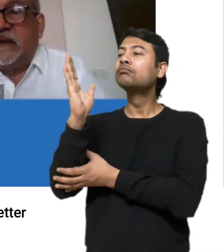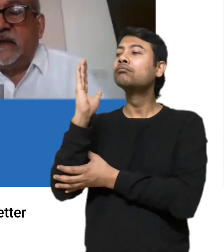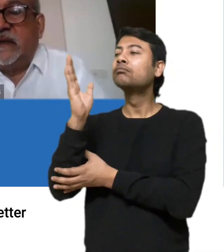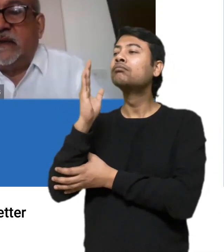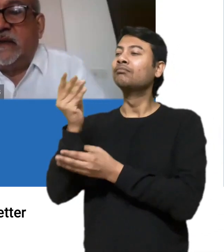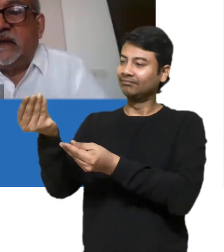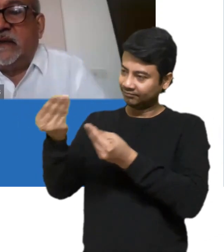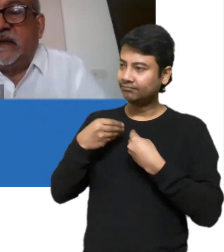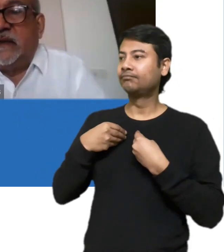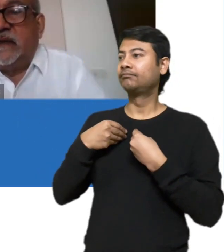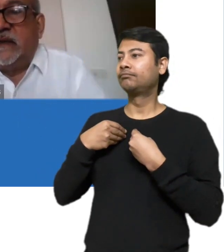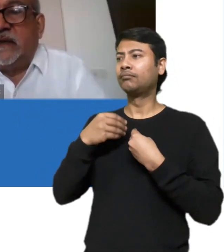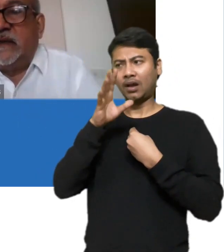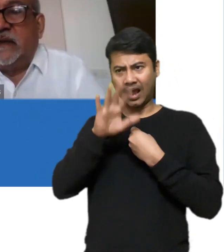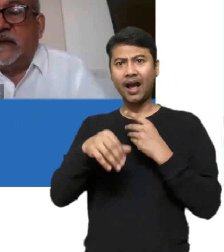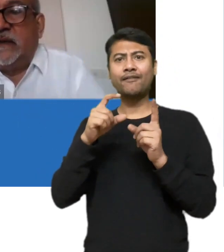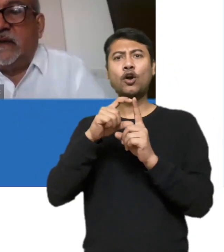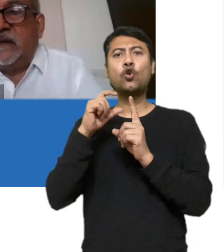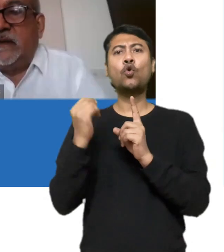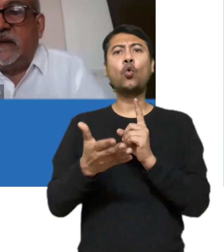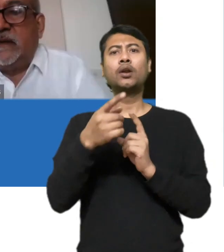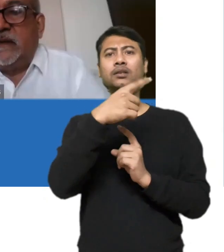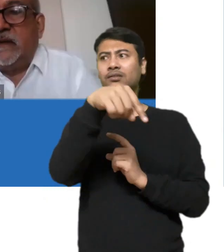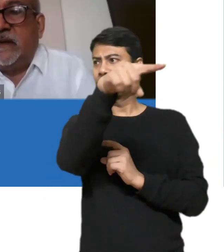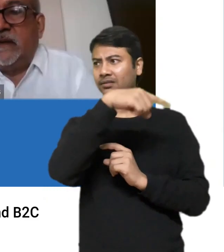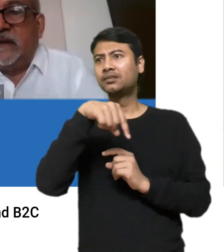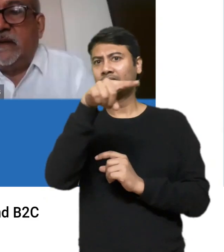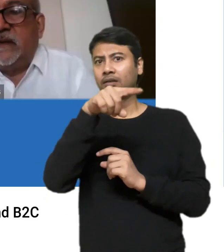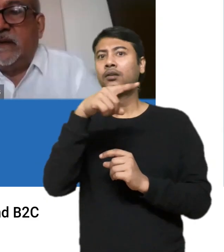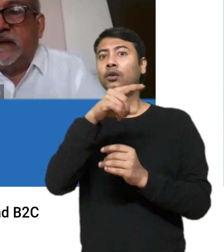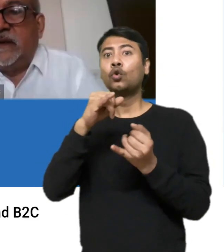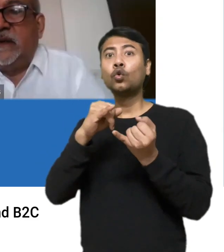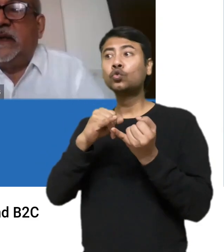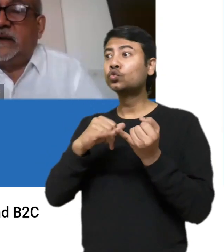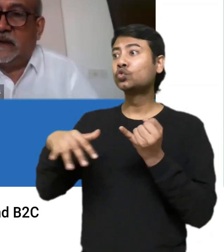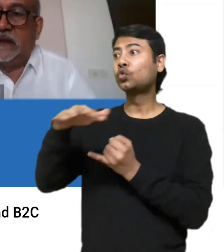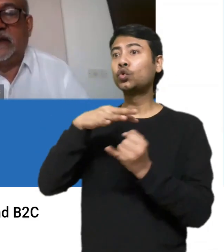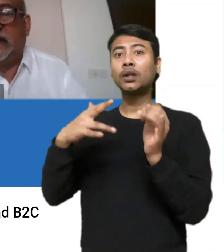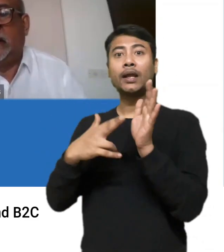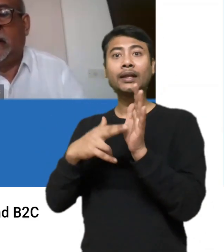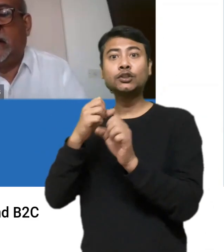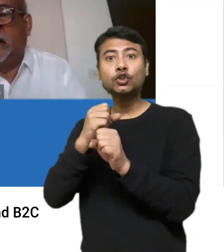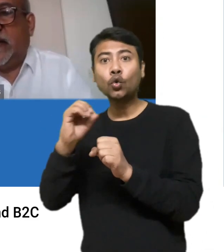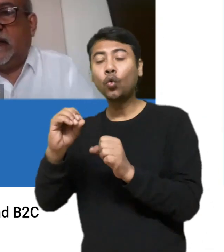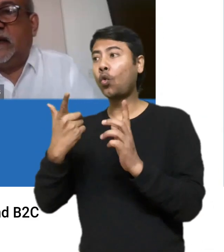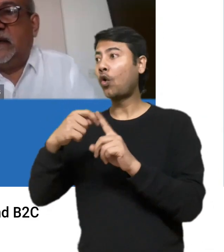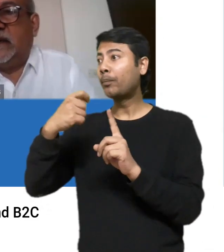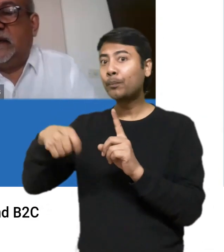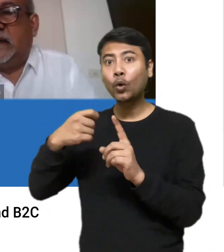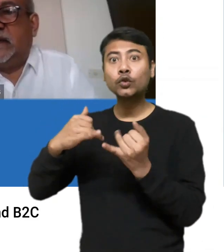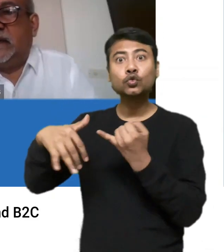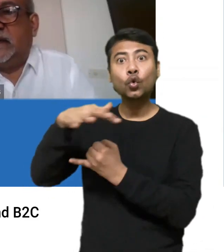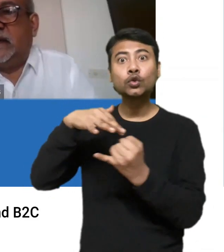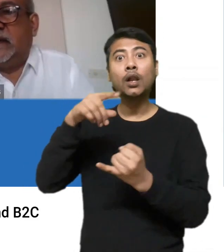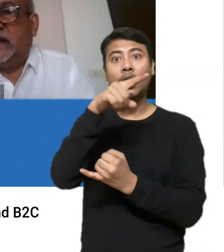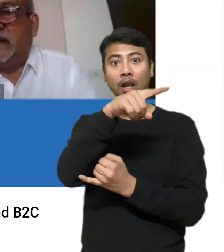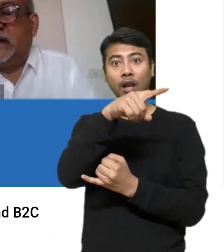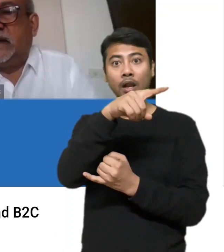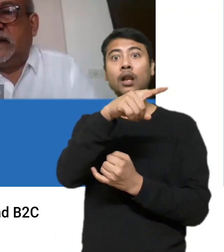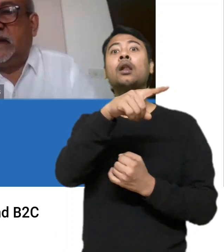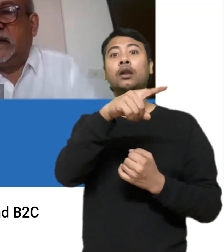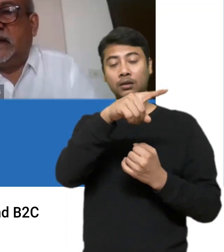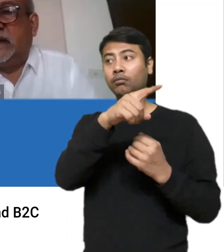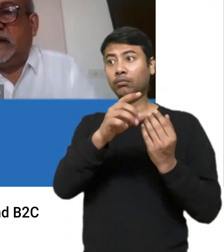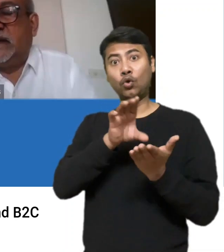we have many donors who are also social investors, so we can propose them that here is a proven model of